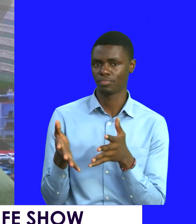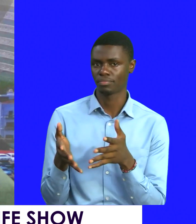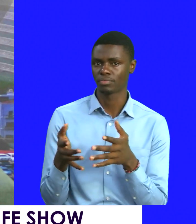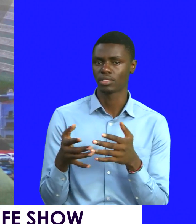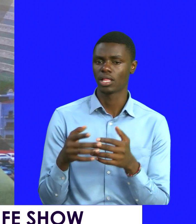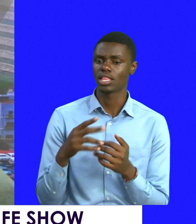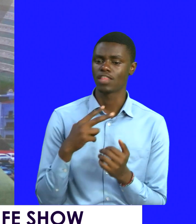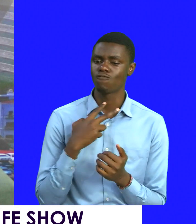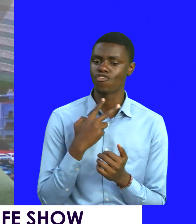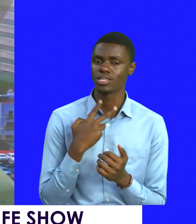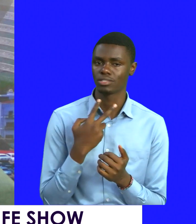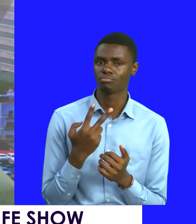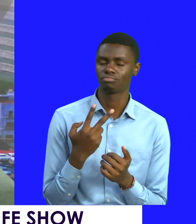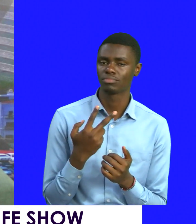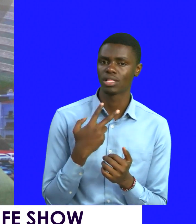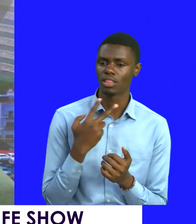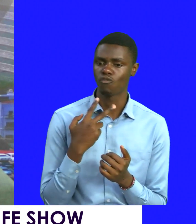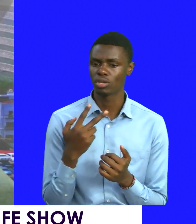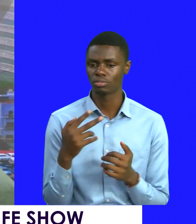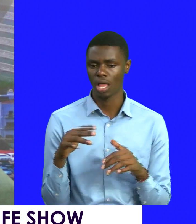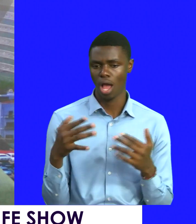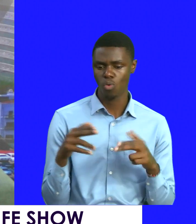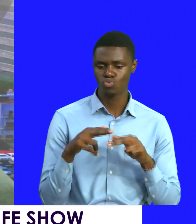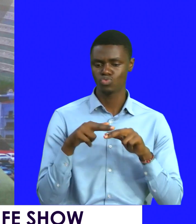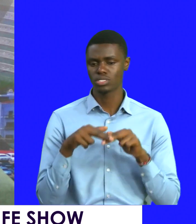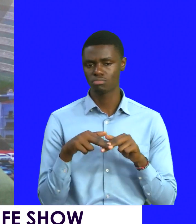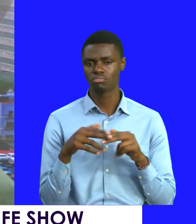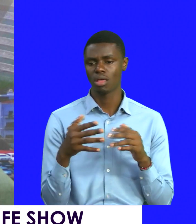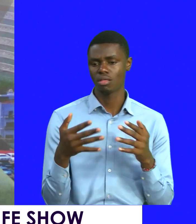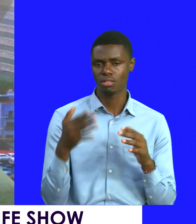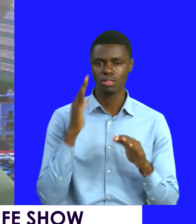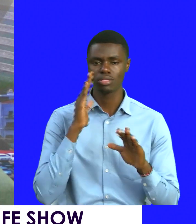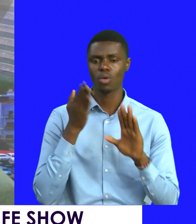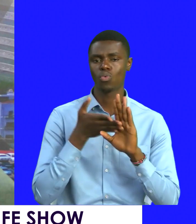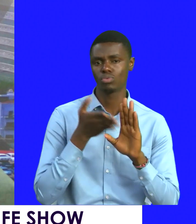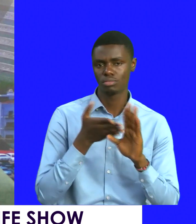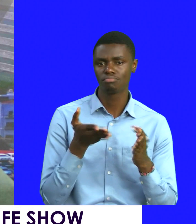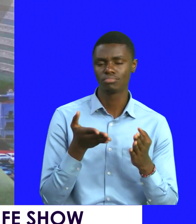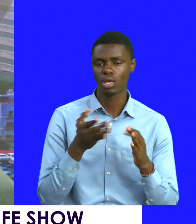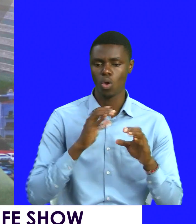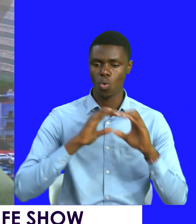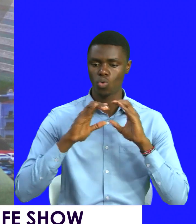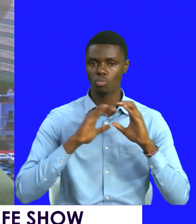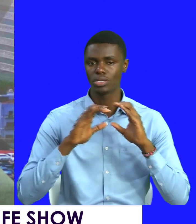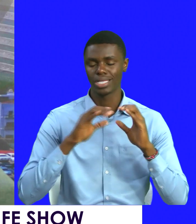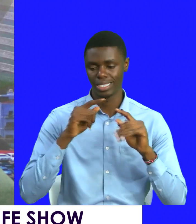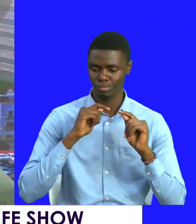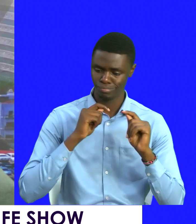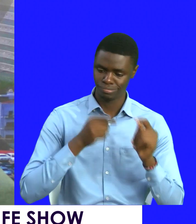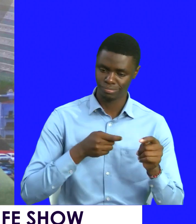the tone, the posture, the psychology communicates